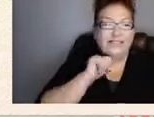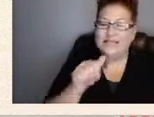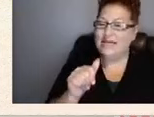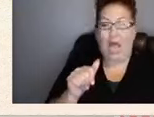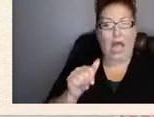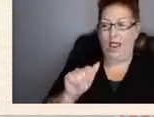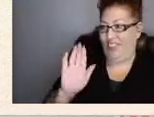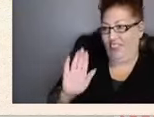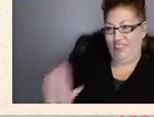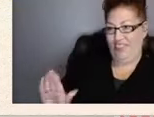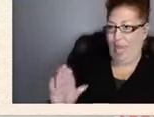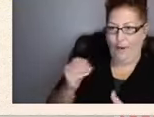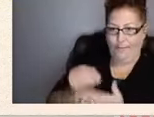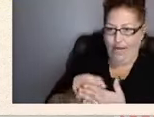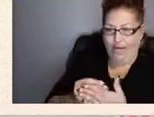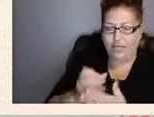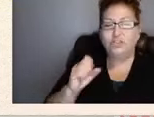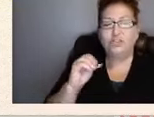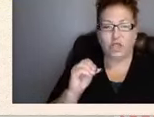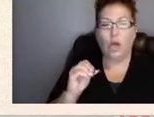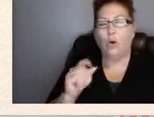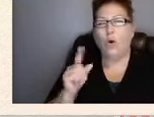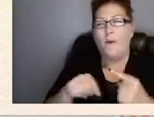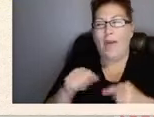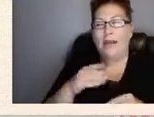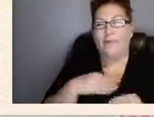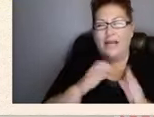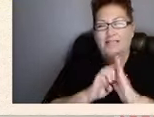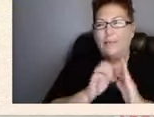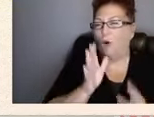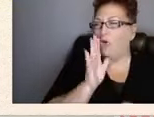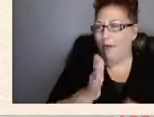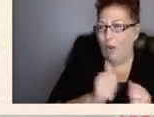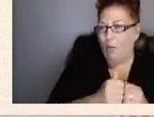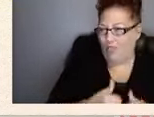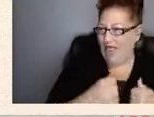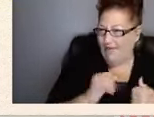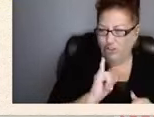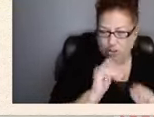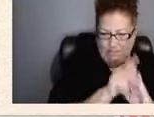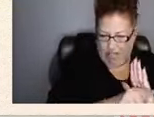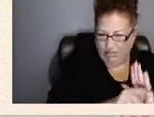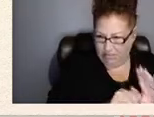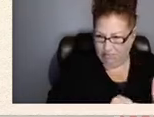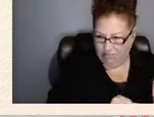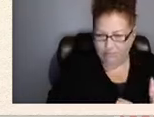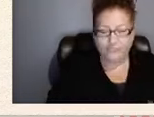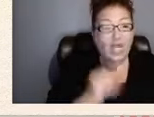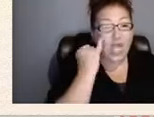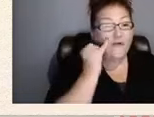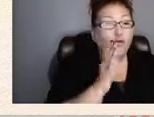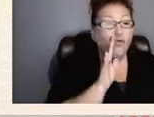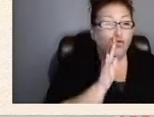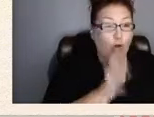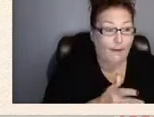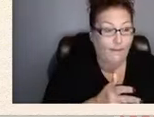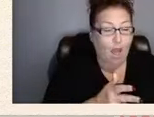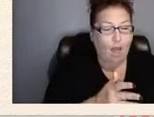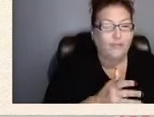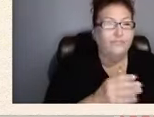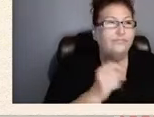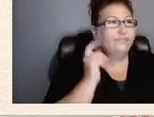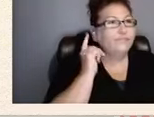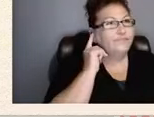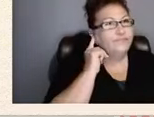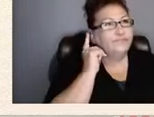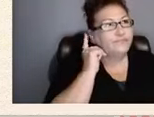money. So to go back to my example of grandma with the life insurance policy, if grandma did kind of